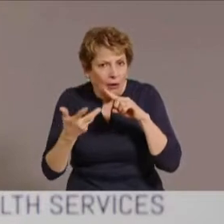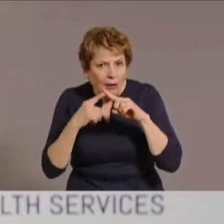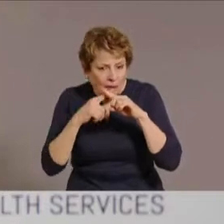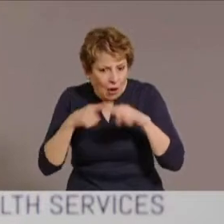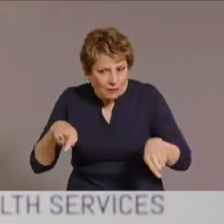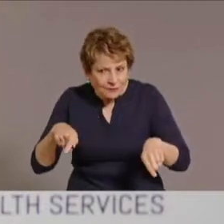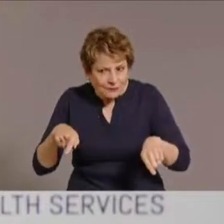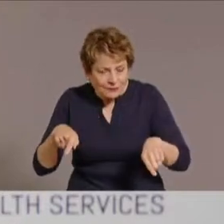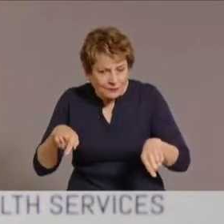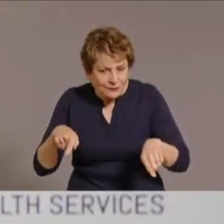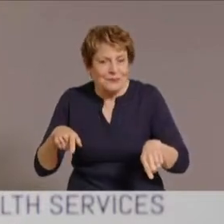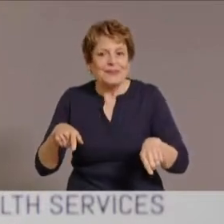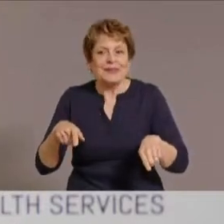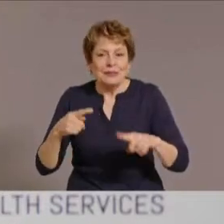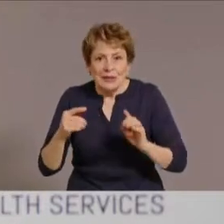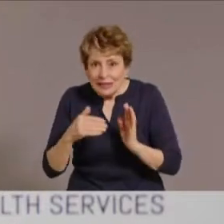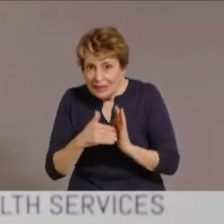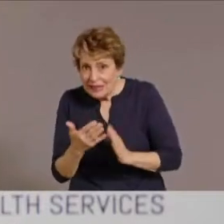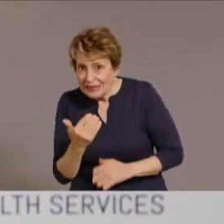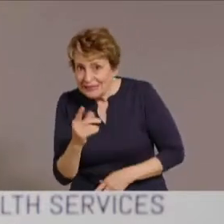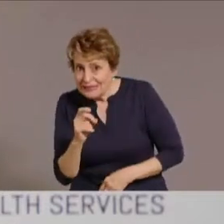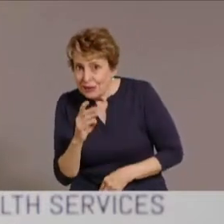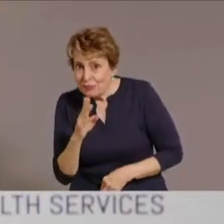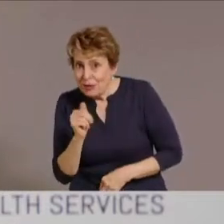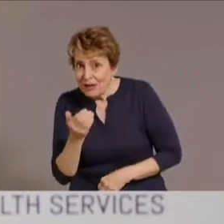We're going to try again.